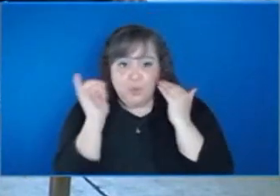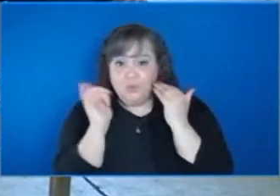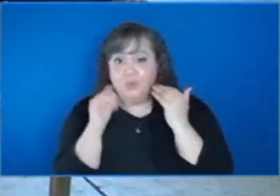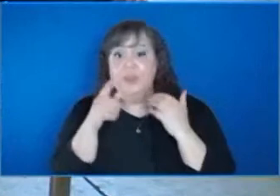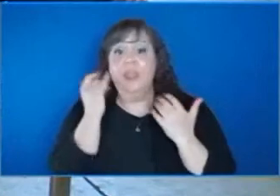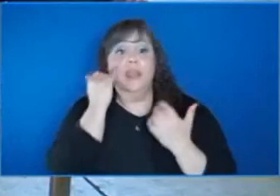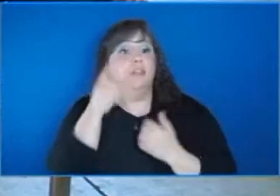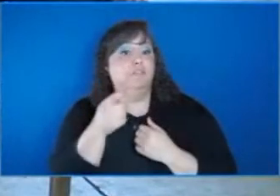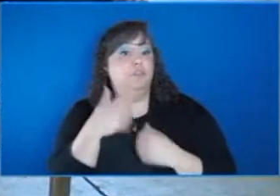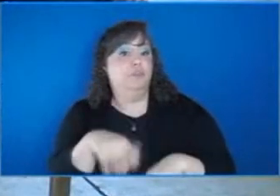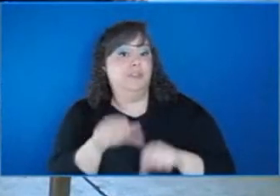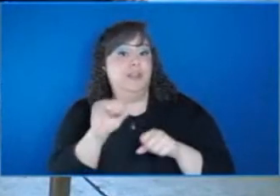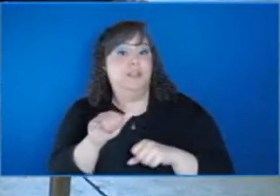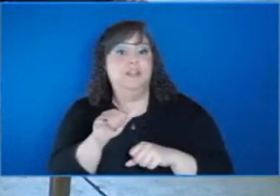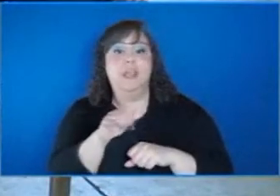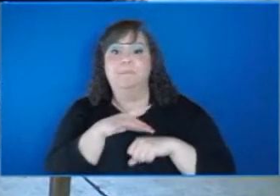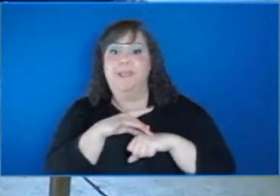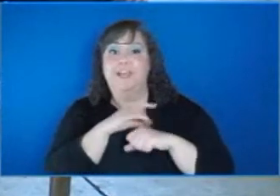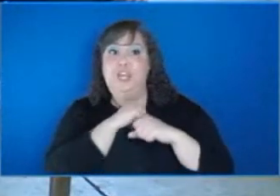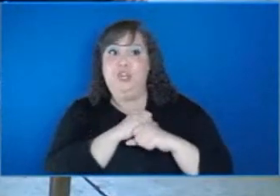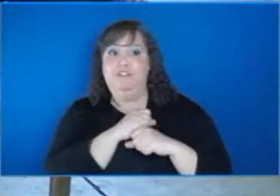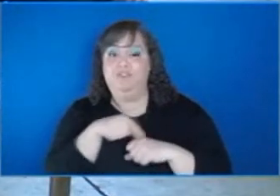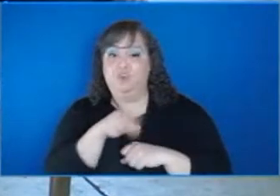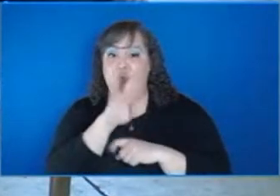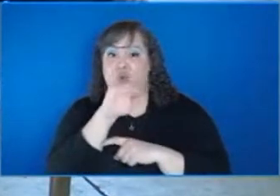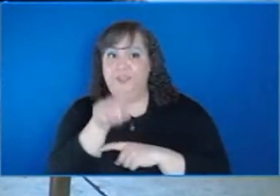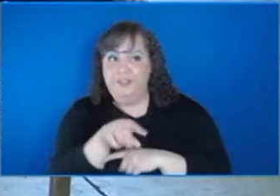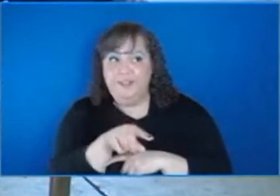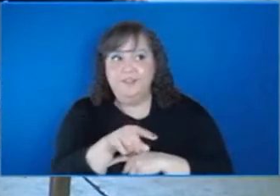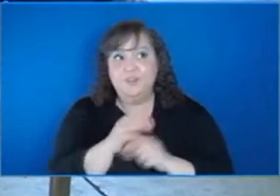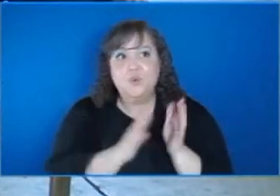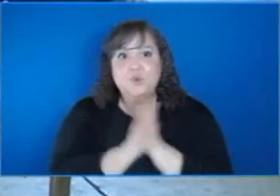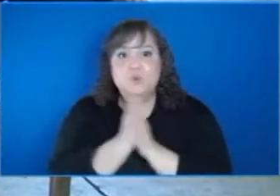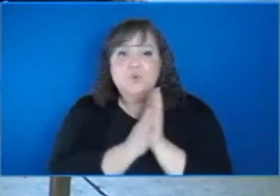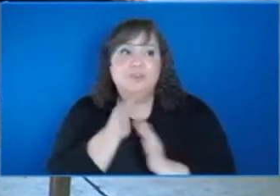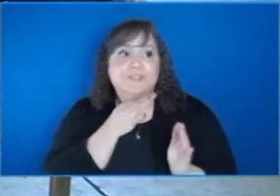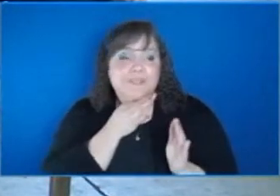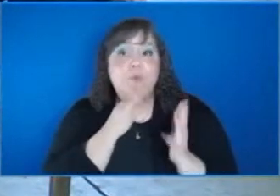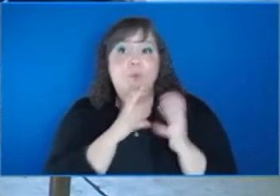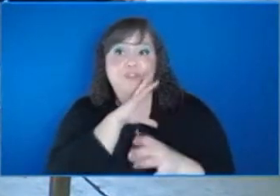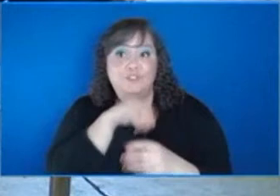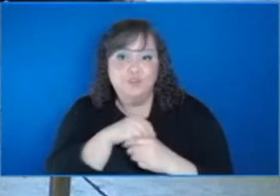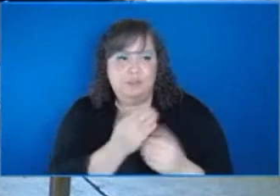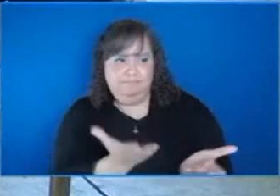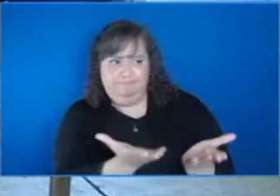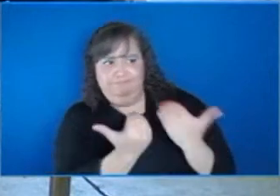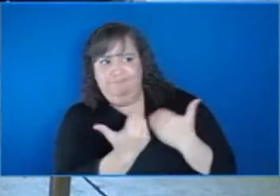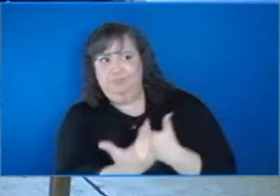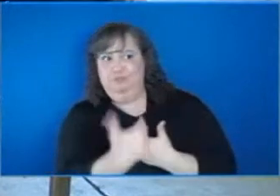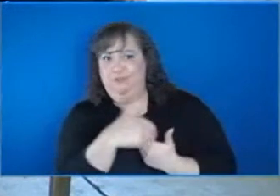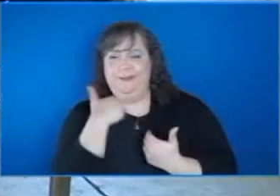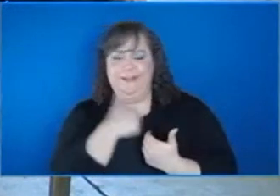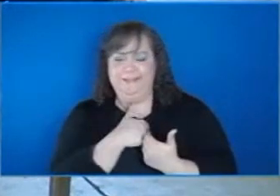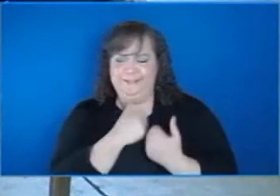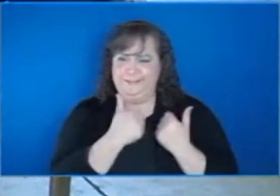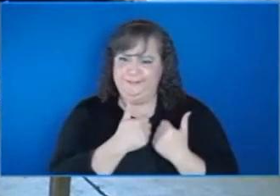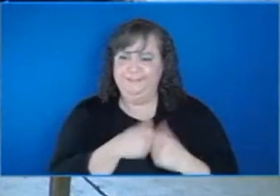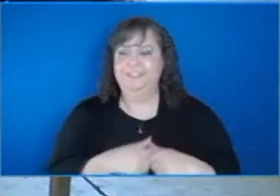your appetite, and then you want to join us, we'd be happy to have you. You bet. Okay. So Nancy,